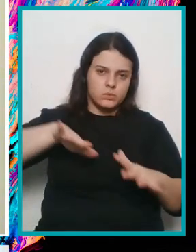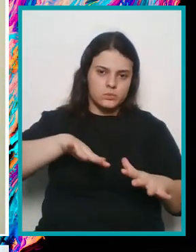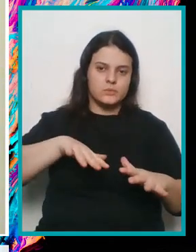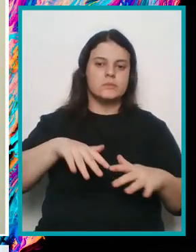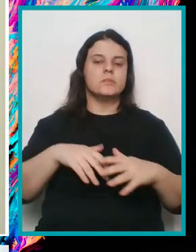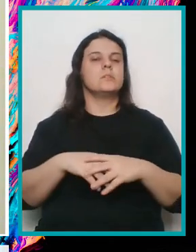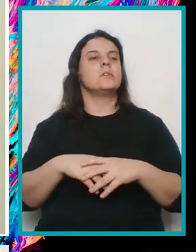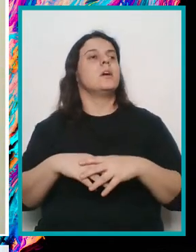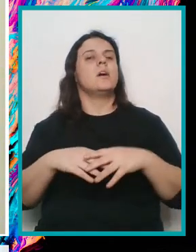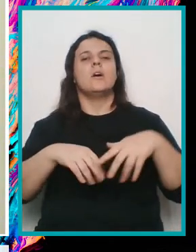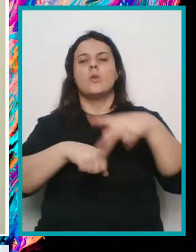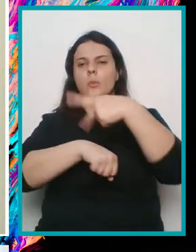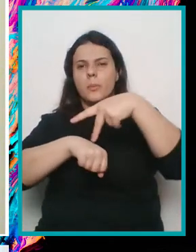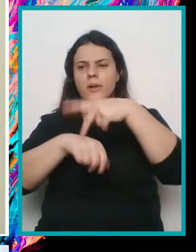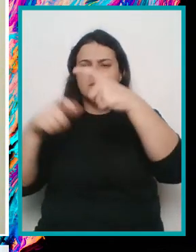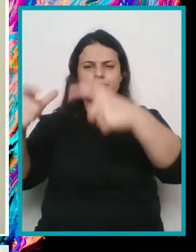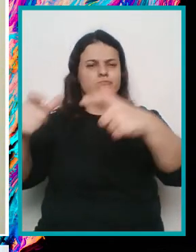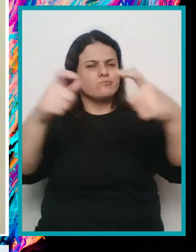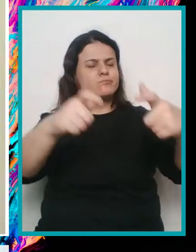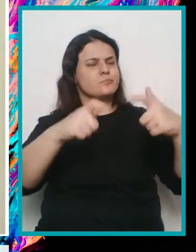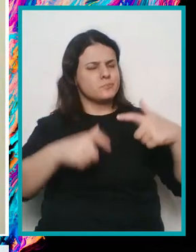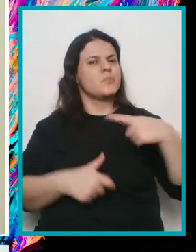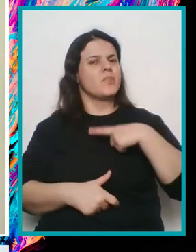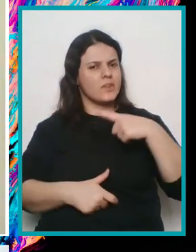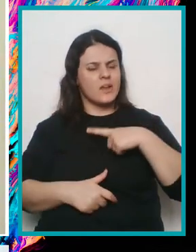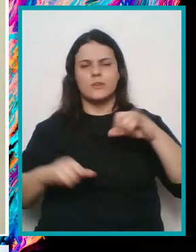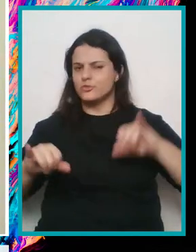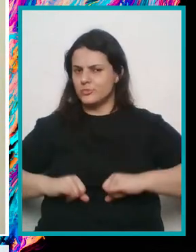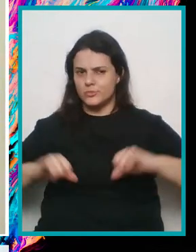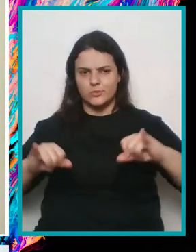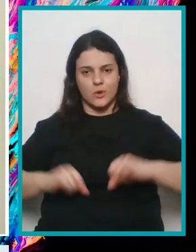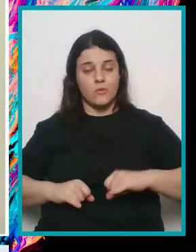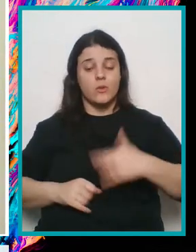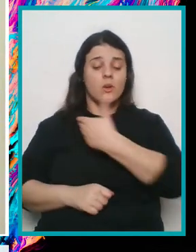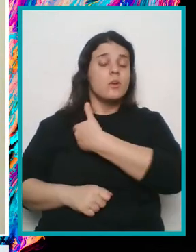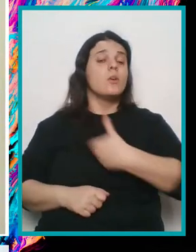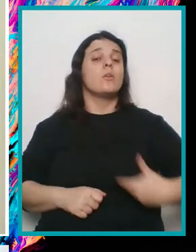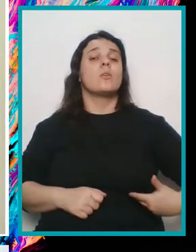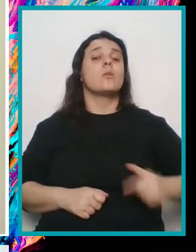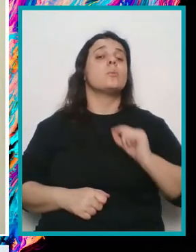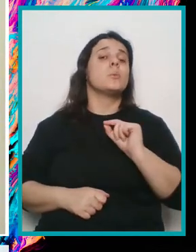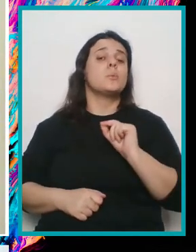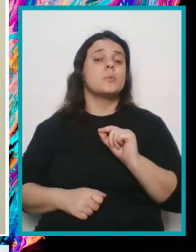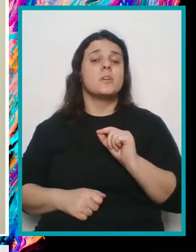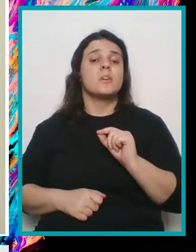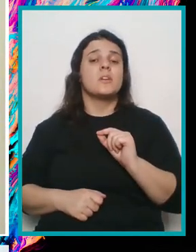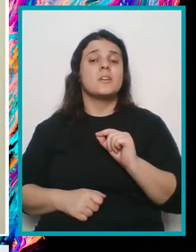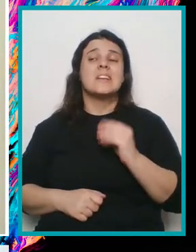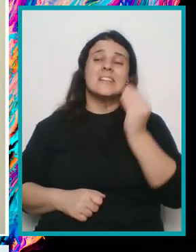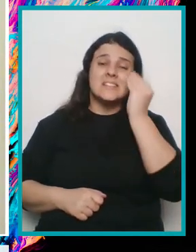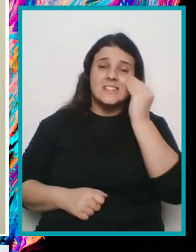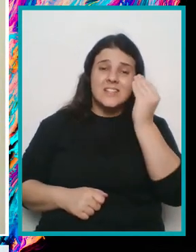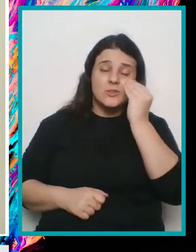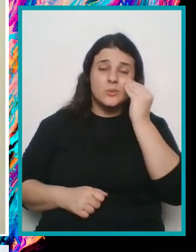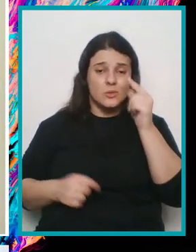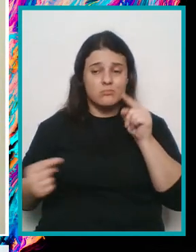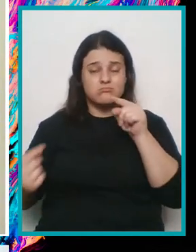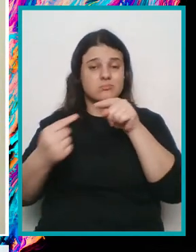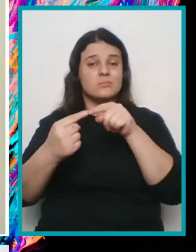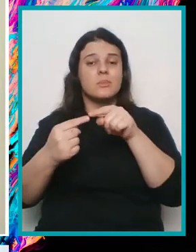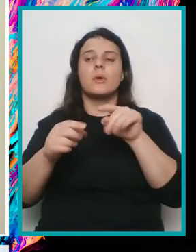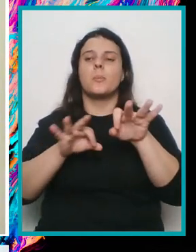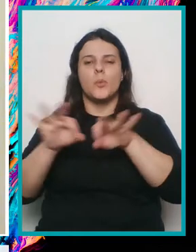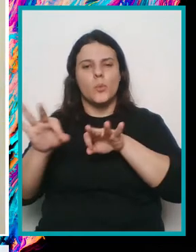programs to try and stabilize the weather patterns. But this is